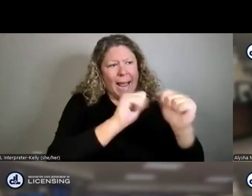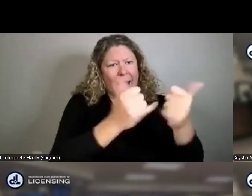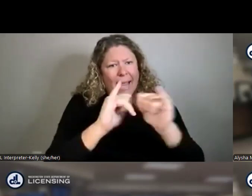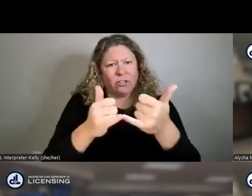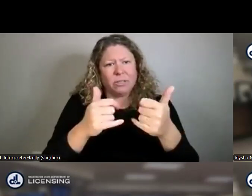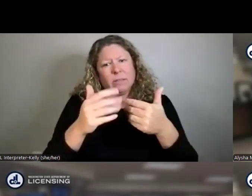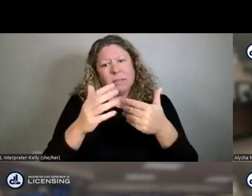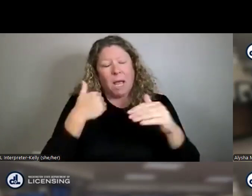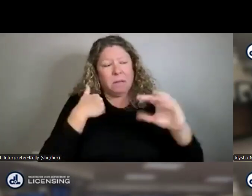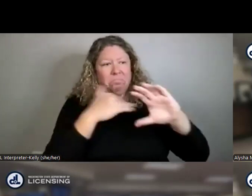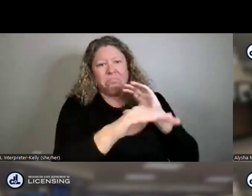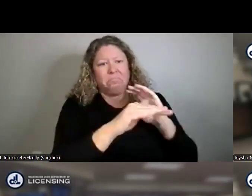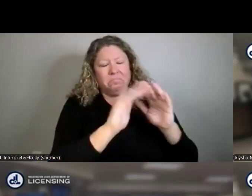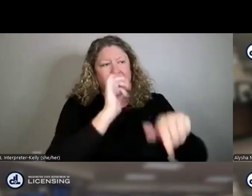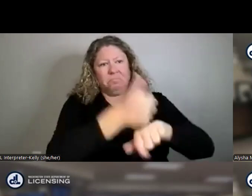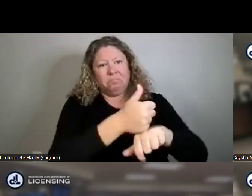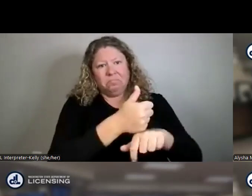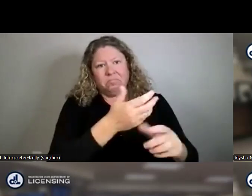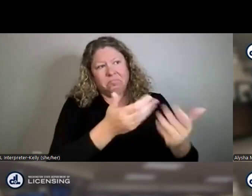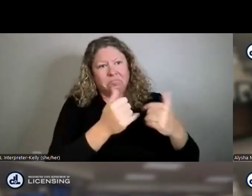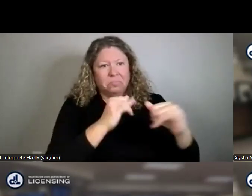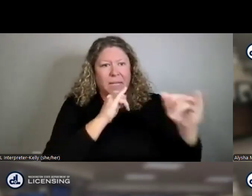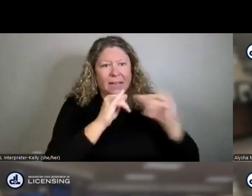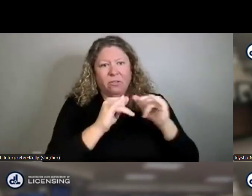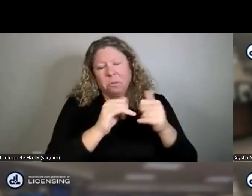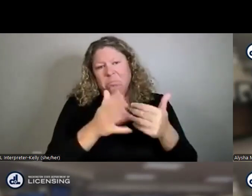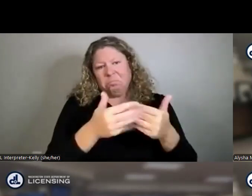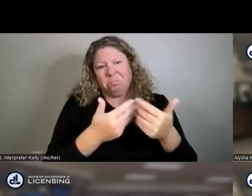email to get them to agree to some interviews with me.